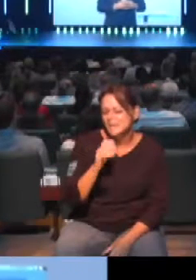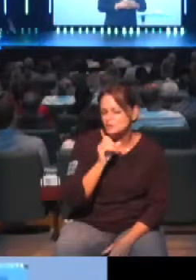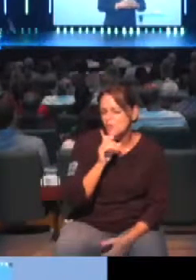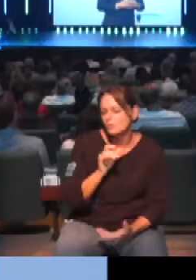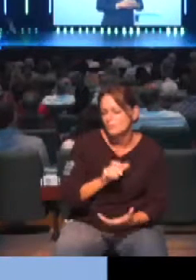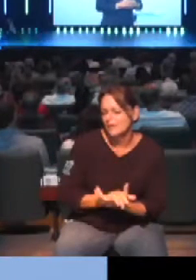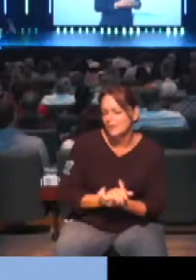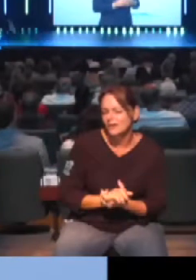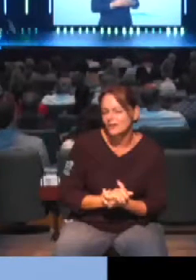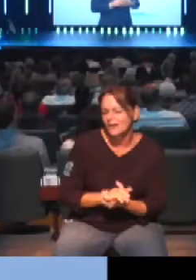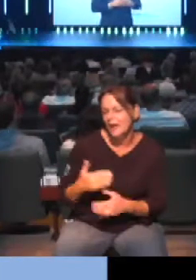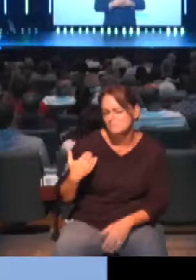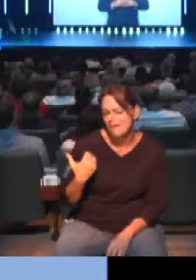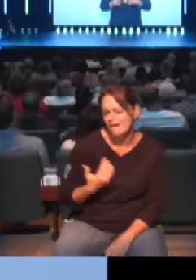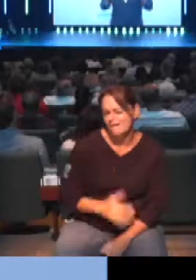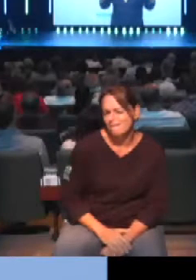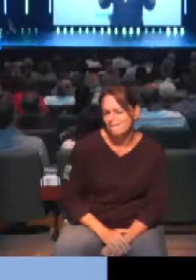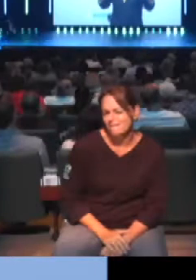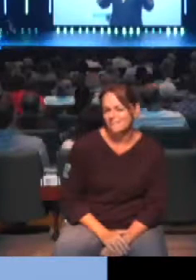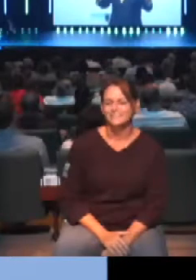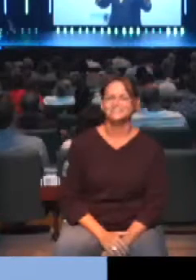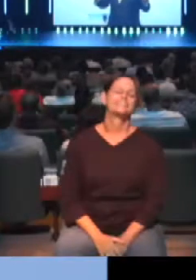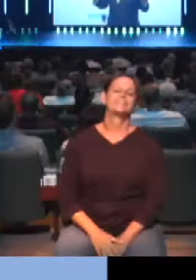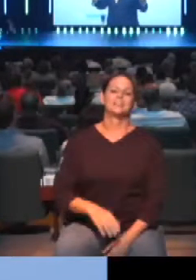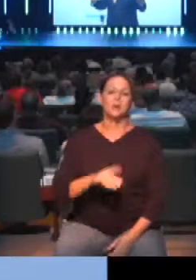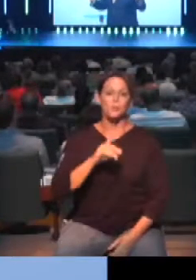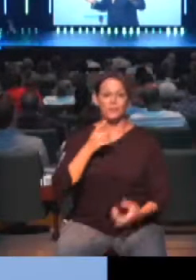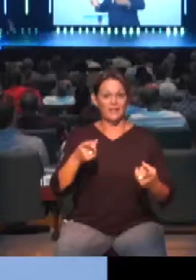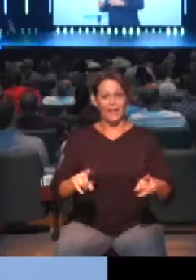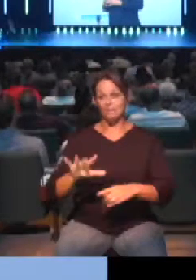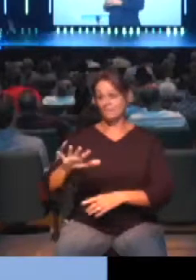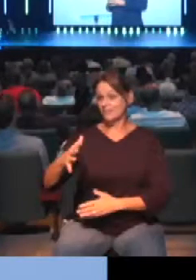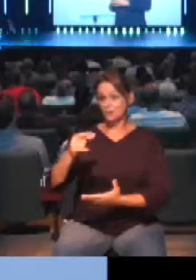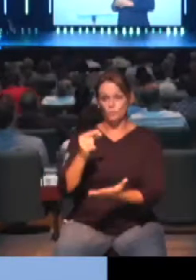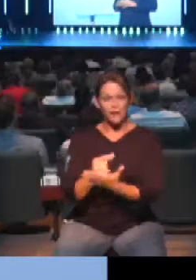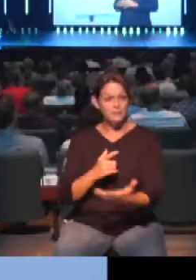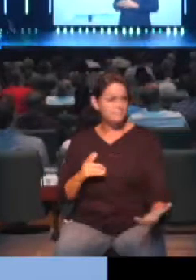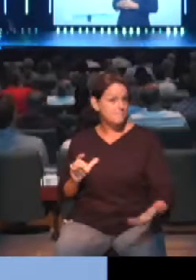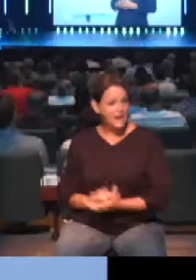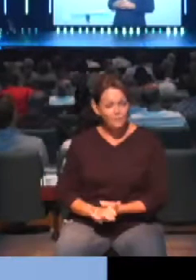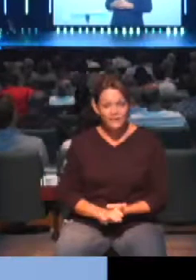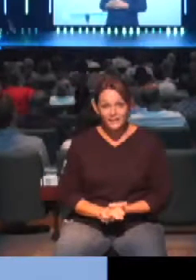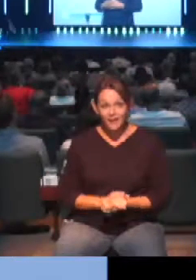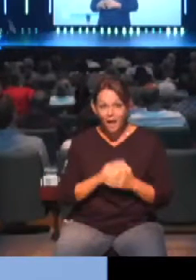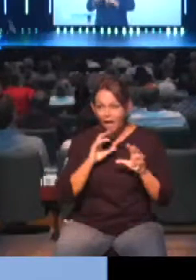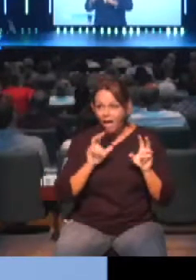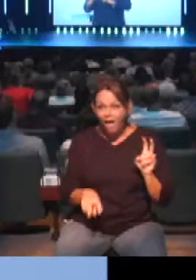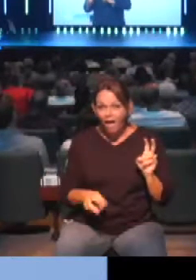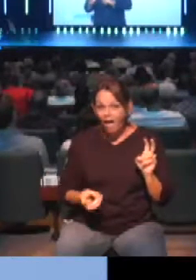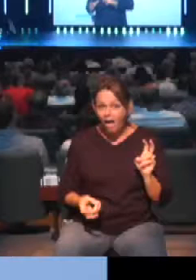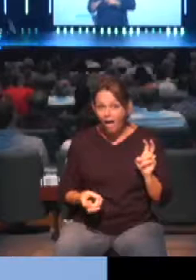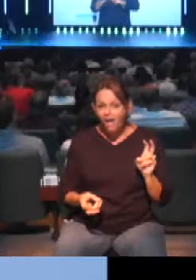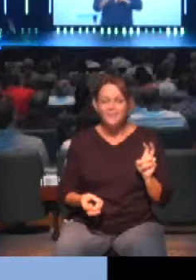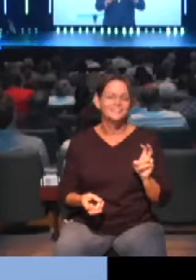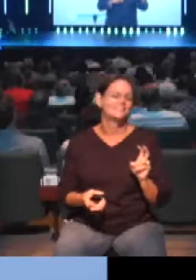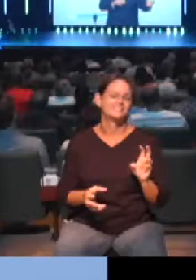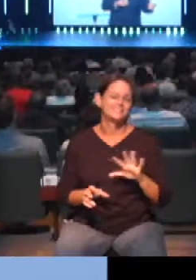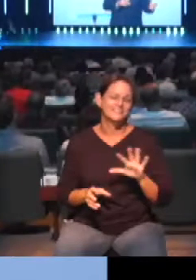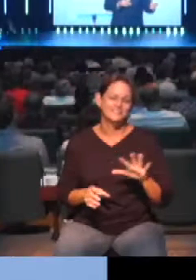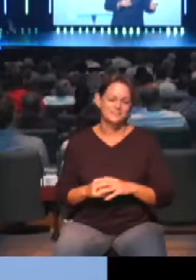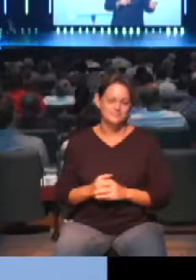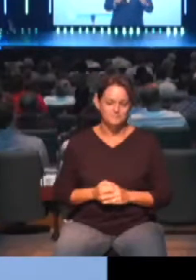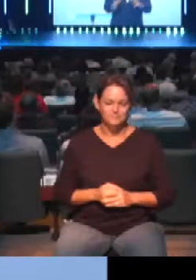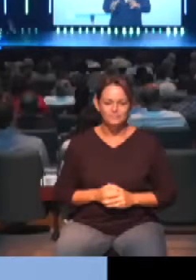so it was the biggest event of 5th grade, really. It was great. And so, but we have 3 grown